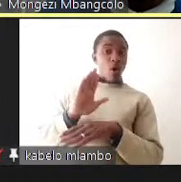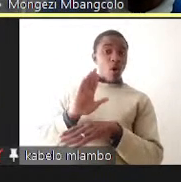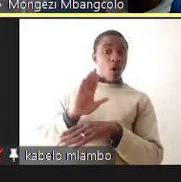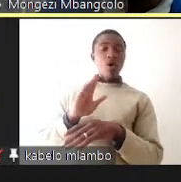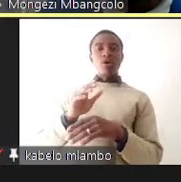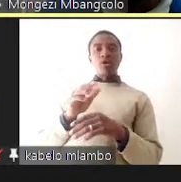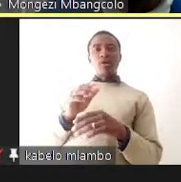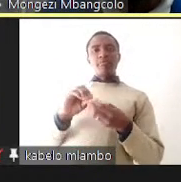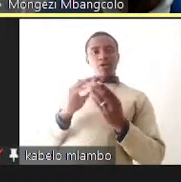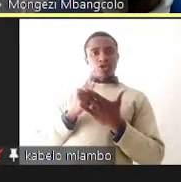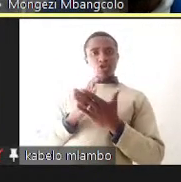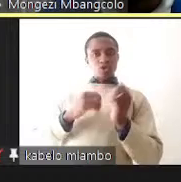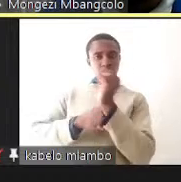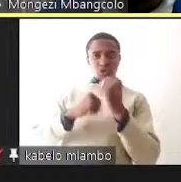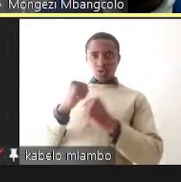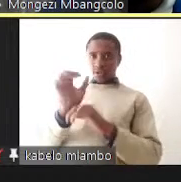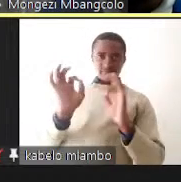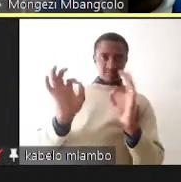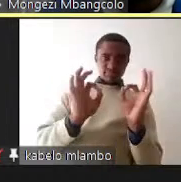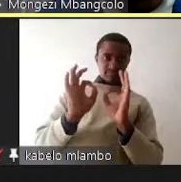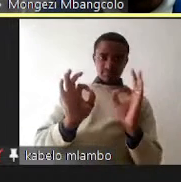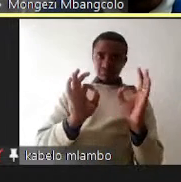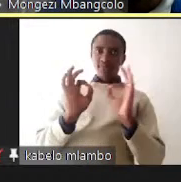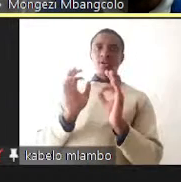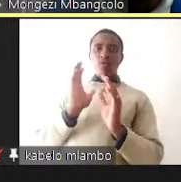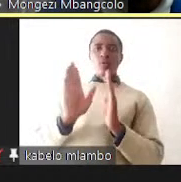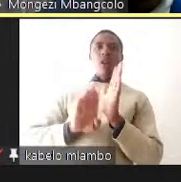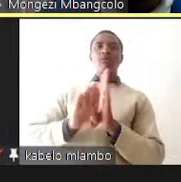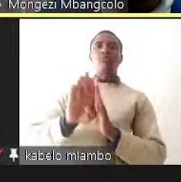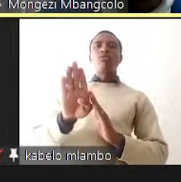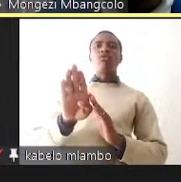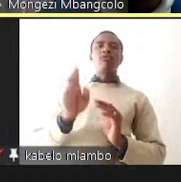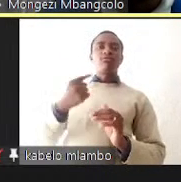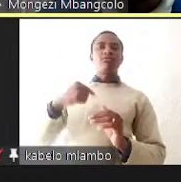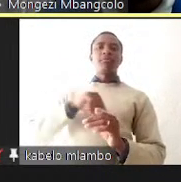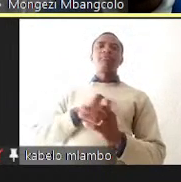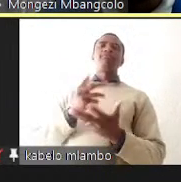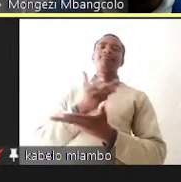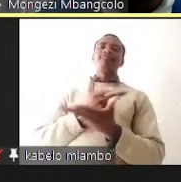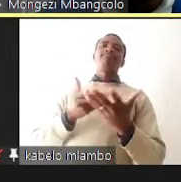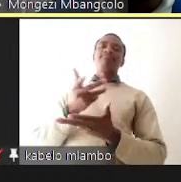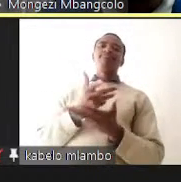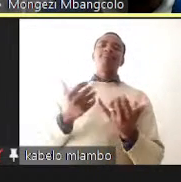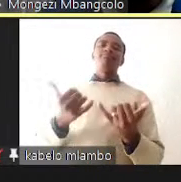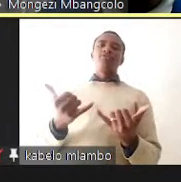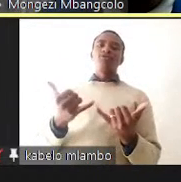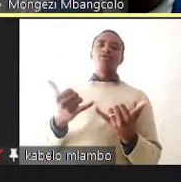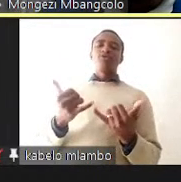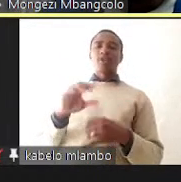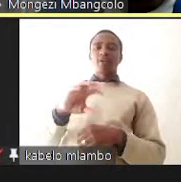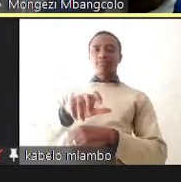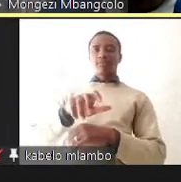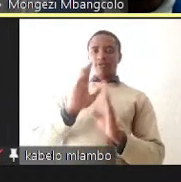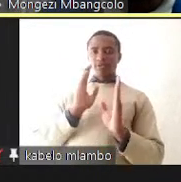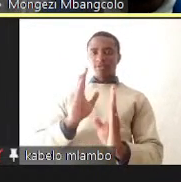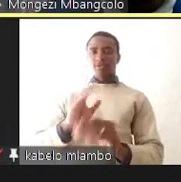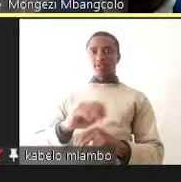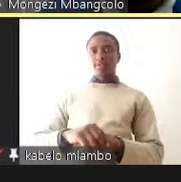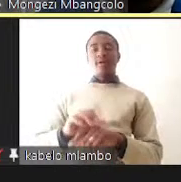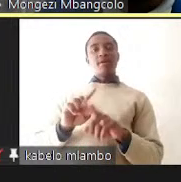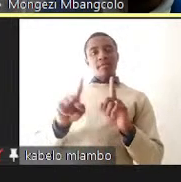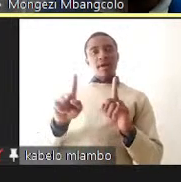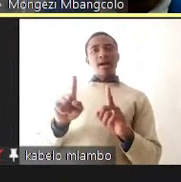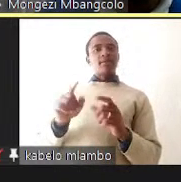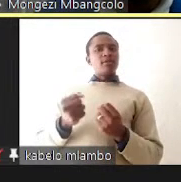you are likely going to improve what we're talking about here today in terms of the province. But there's a lot that requires